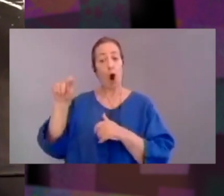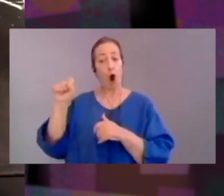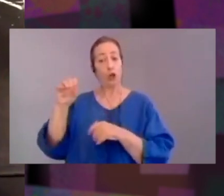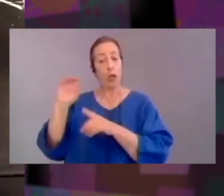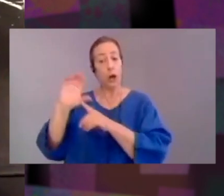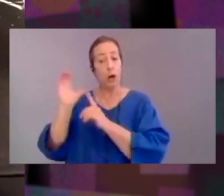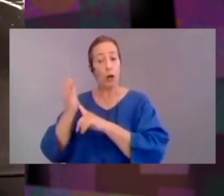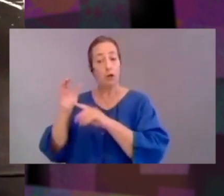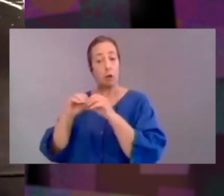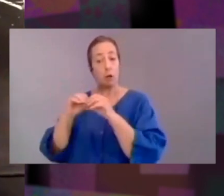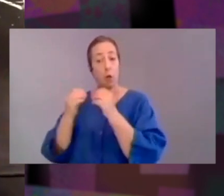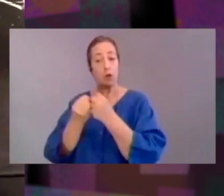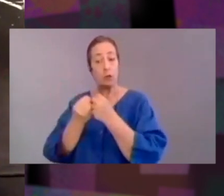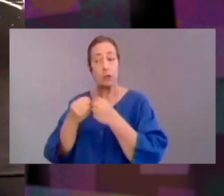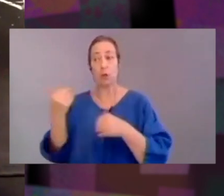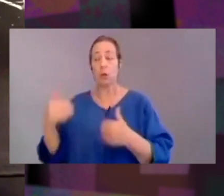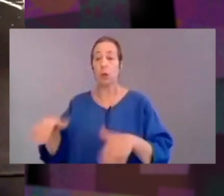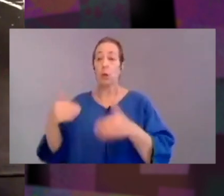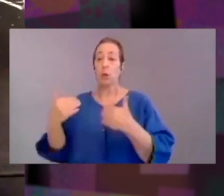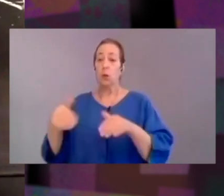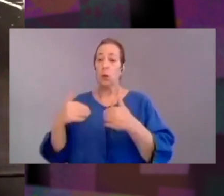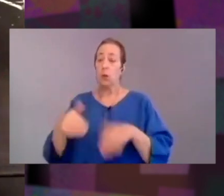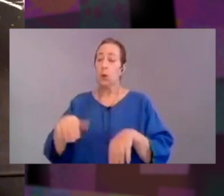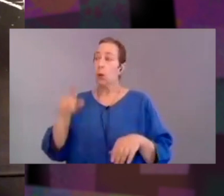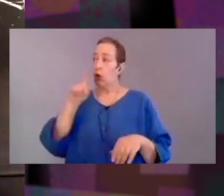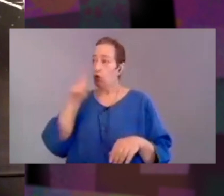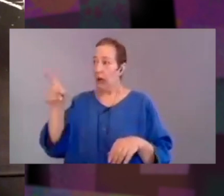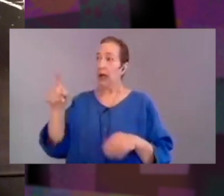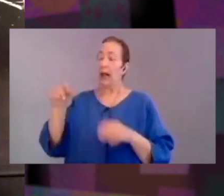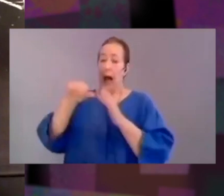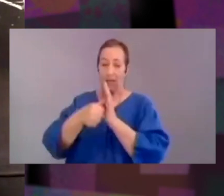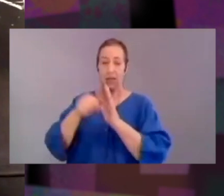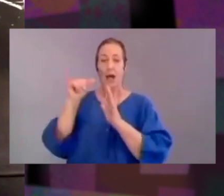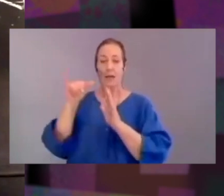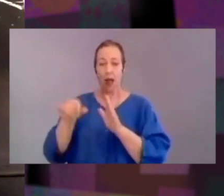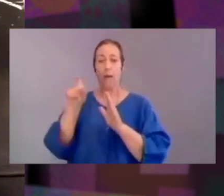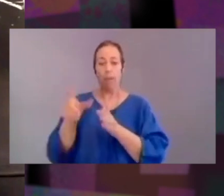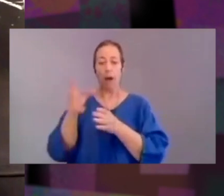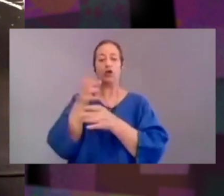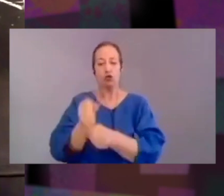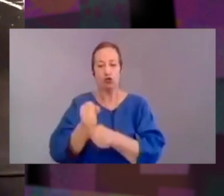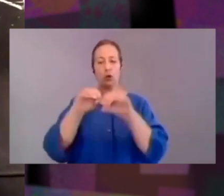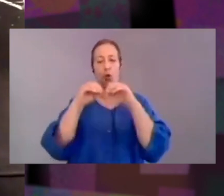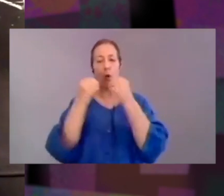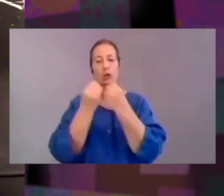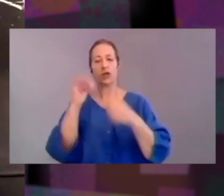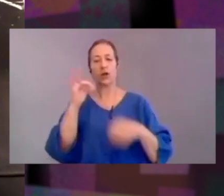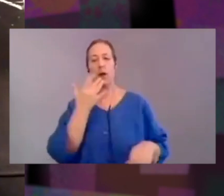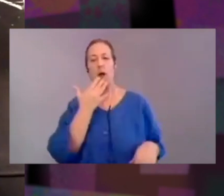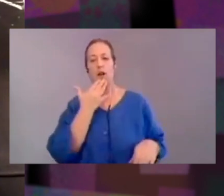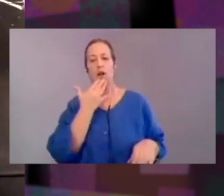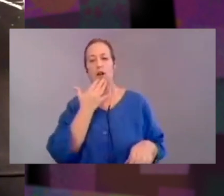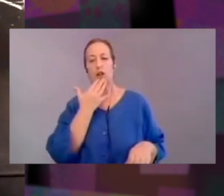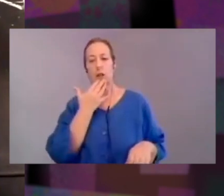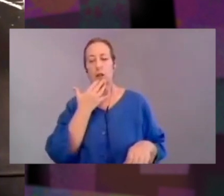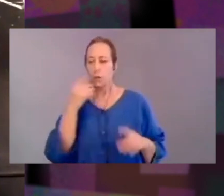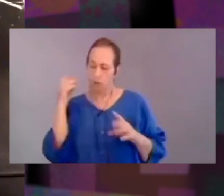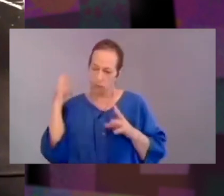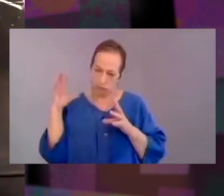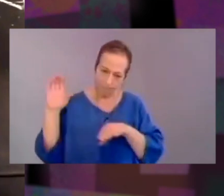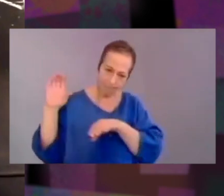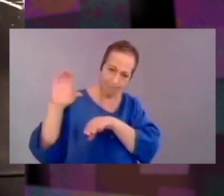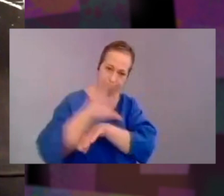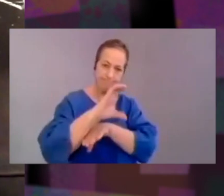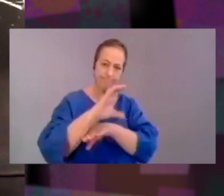principle: trust organizations of color with significant unrestricted funds to do what they